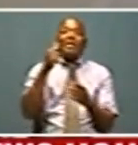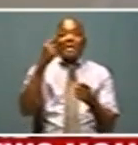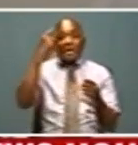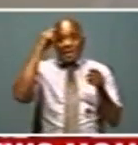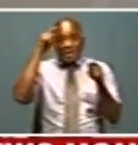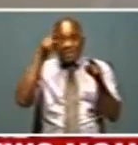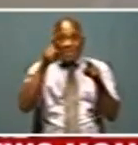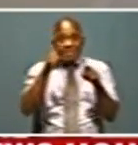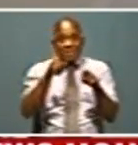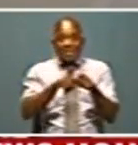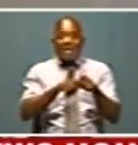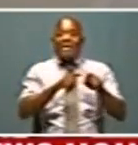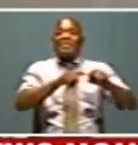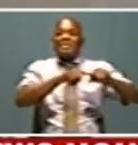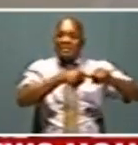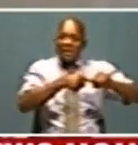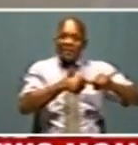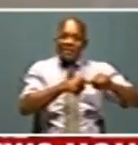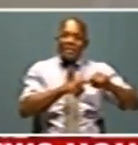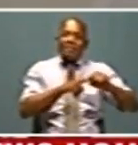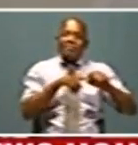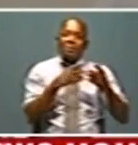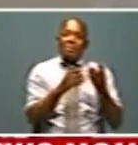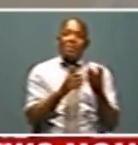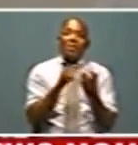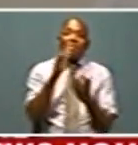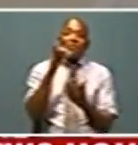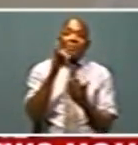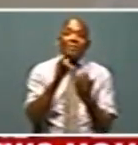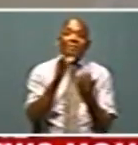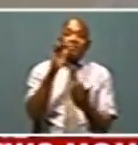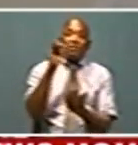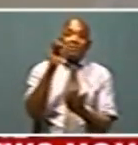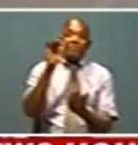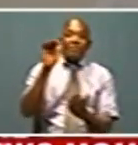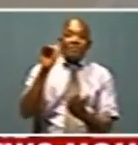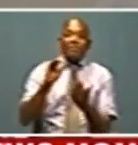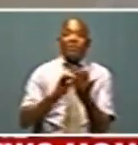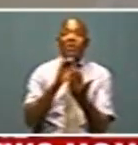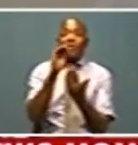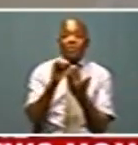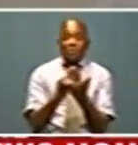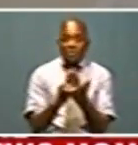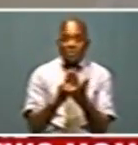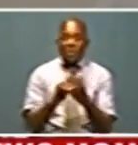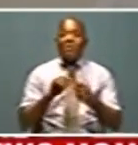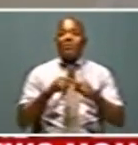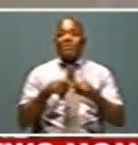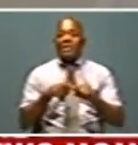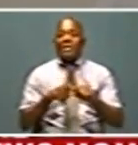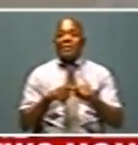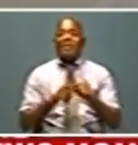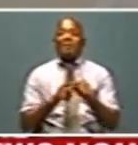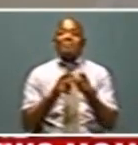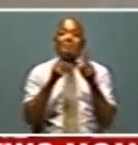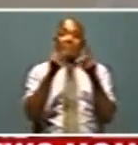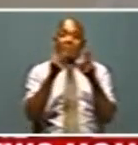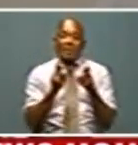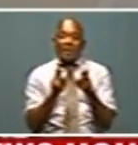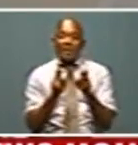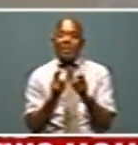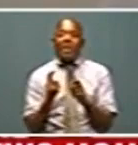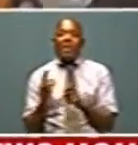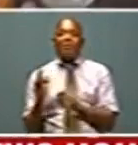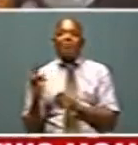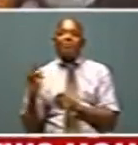that starting 15th October this year, they will test start